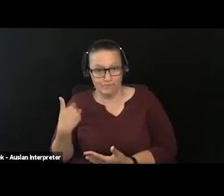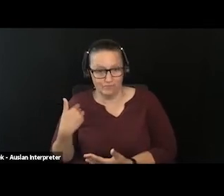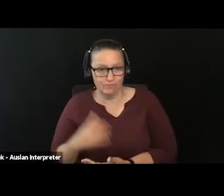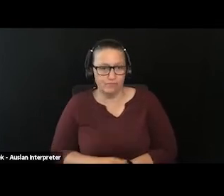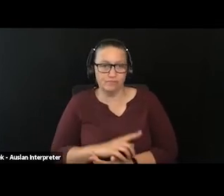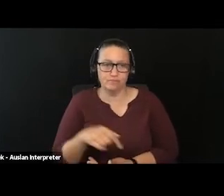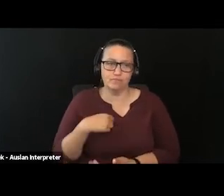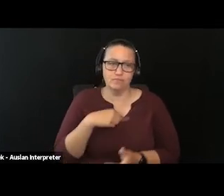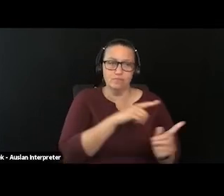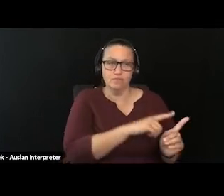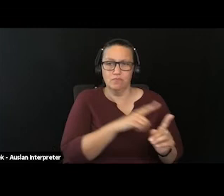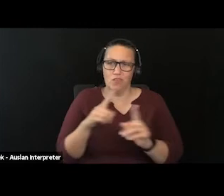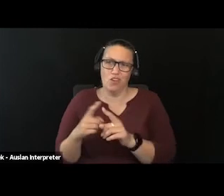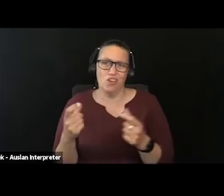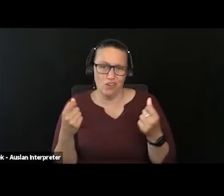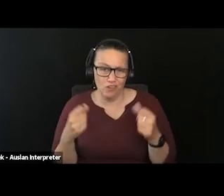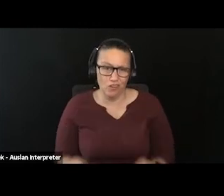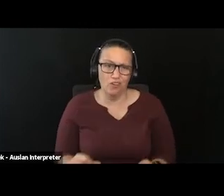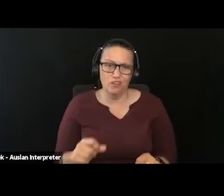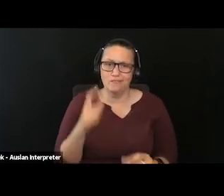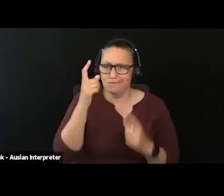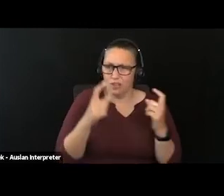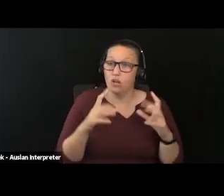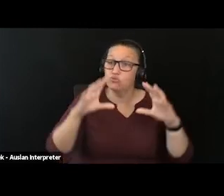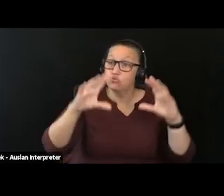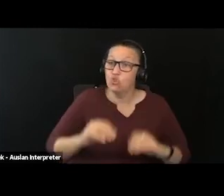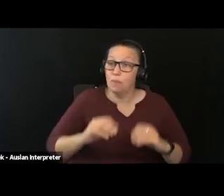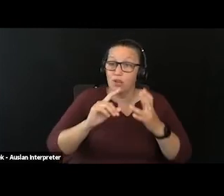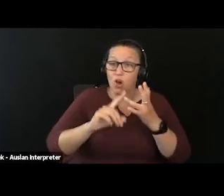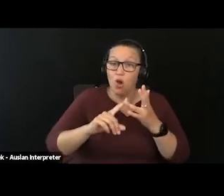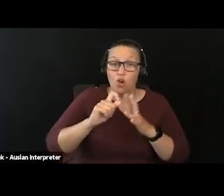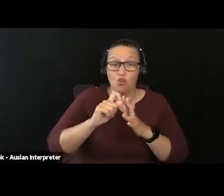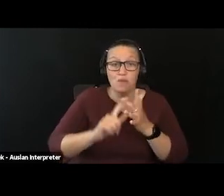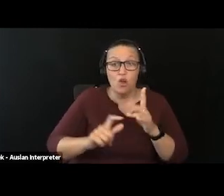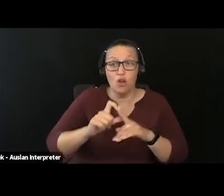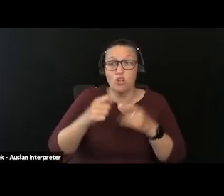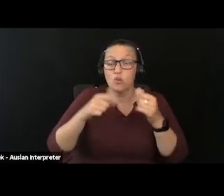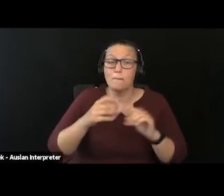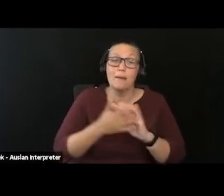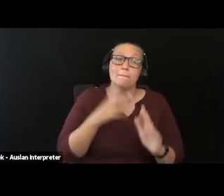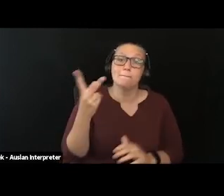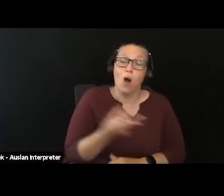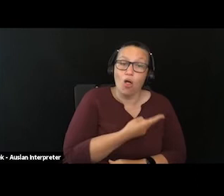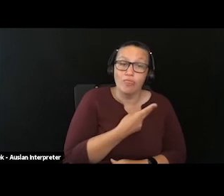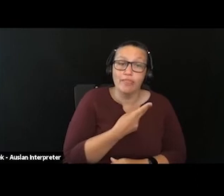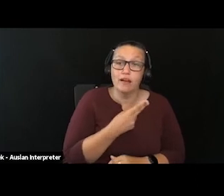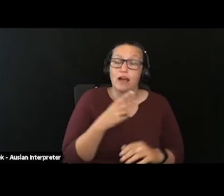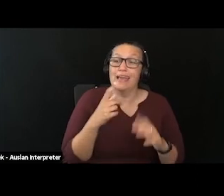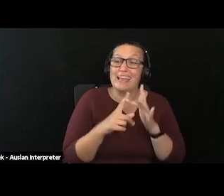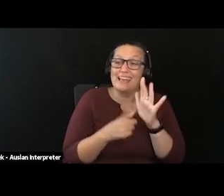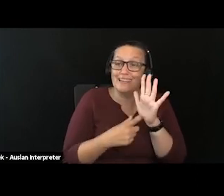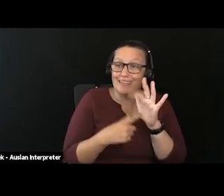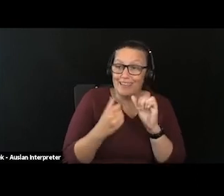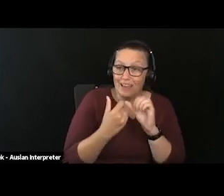people stopping opioid use, both in terms of illicit opioid use and in terms of treatment. And so they go into this no opioid use